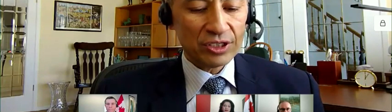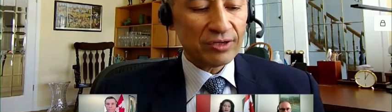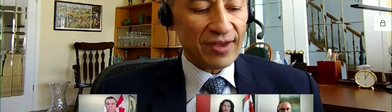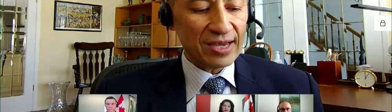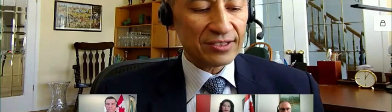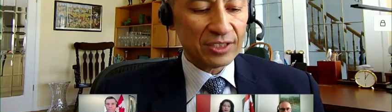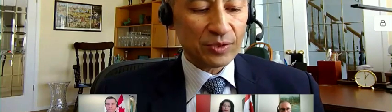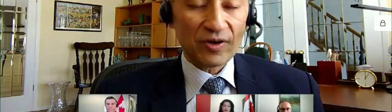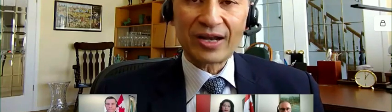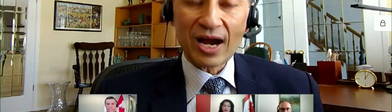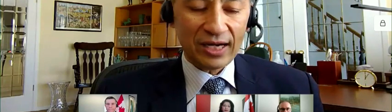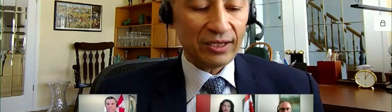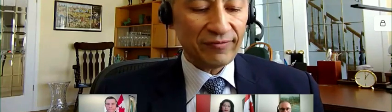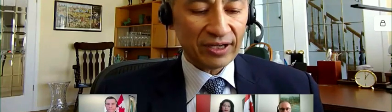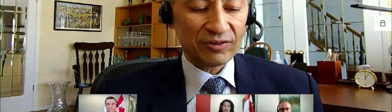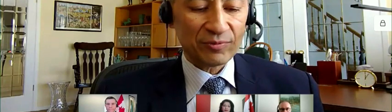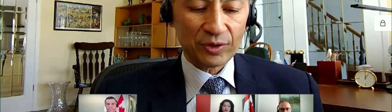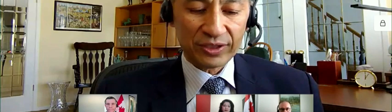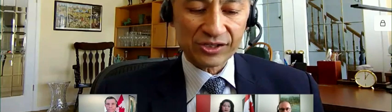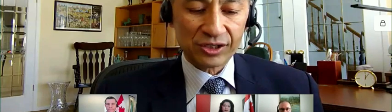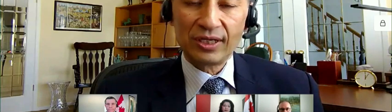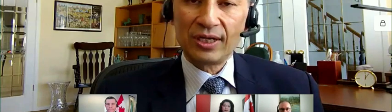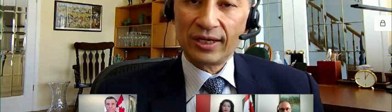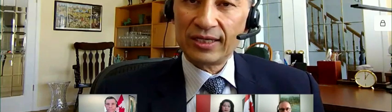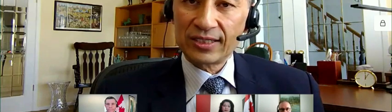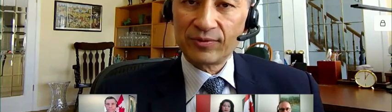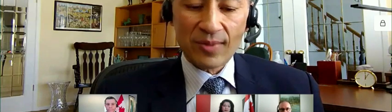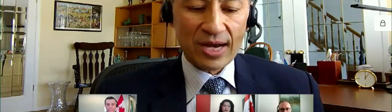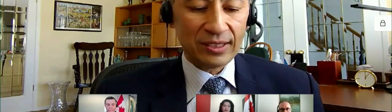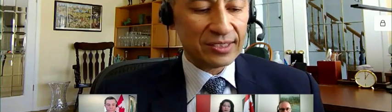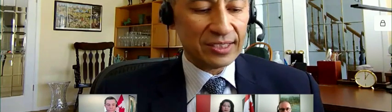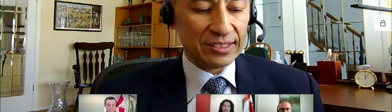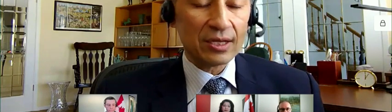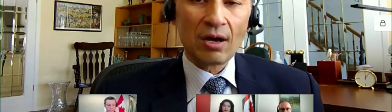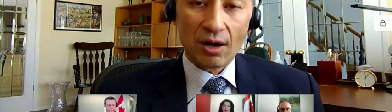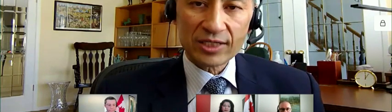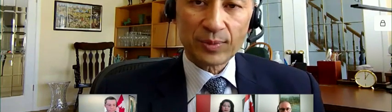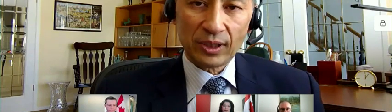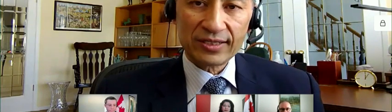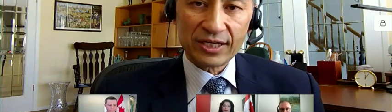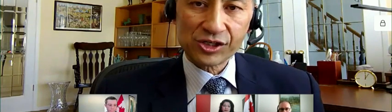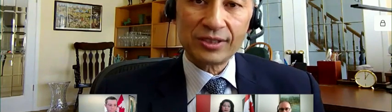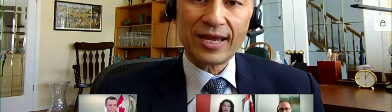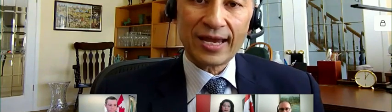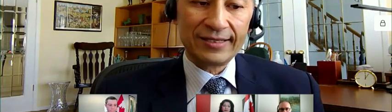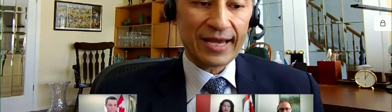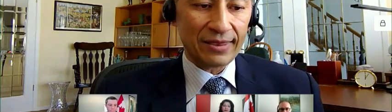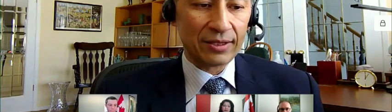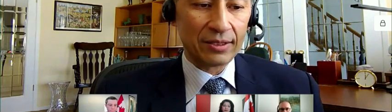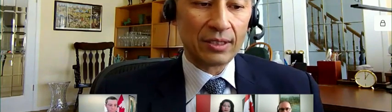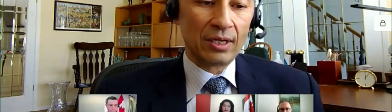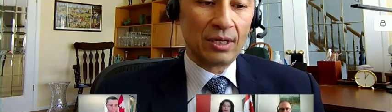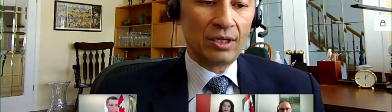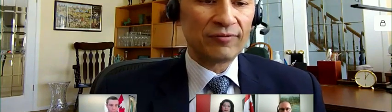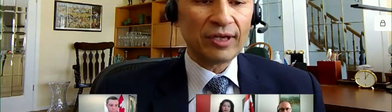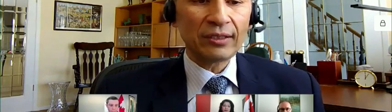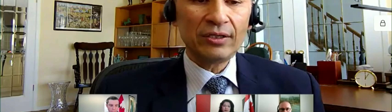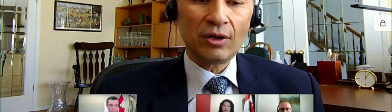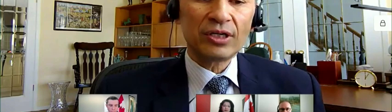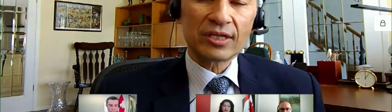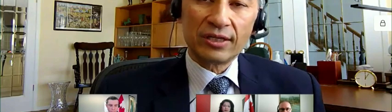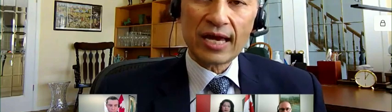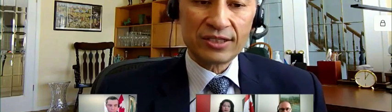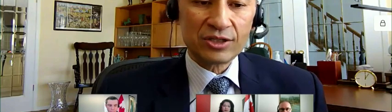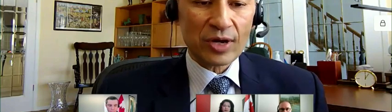first doses of vaccines provide highly effective protection against symptomatic disease, hospitalization, and death. You have